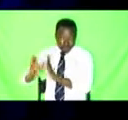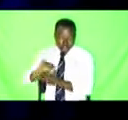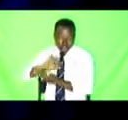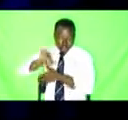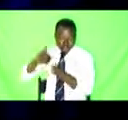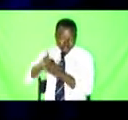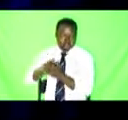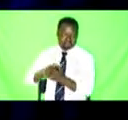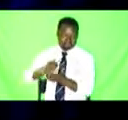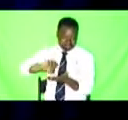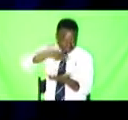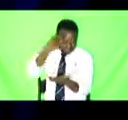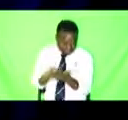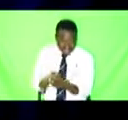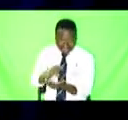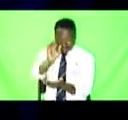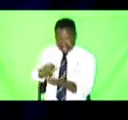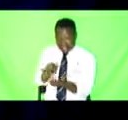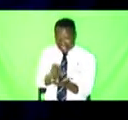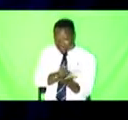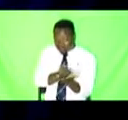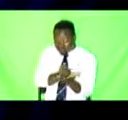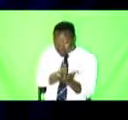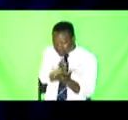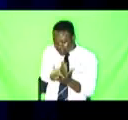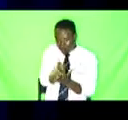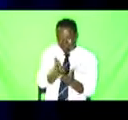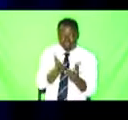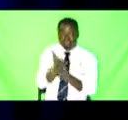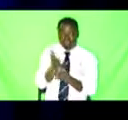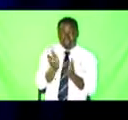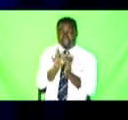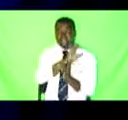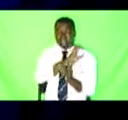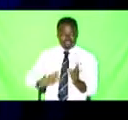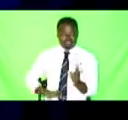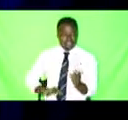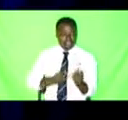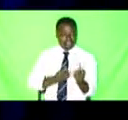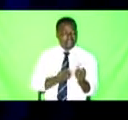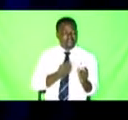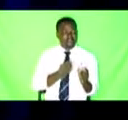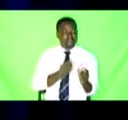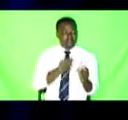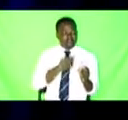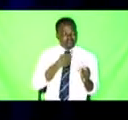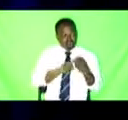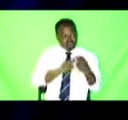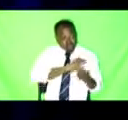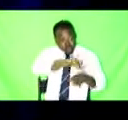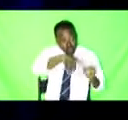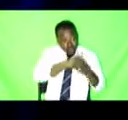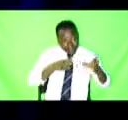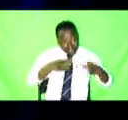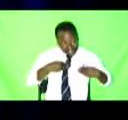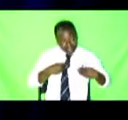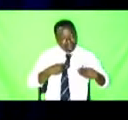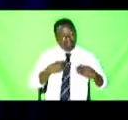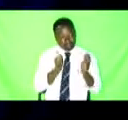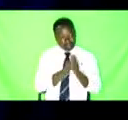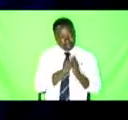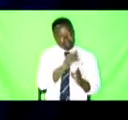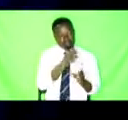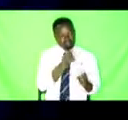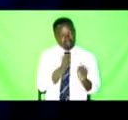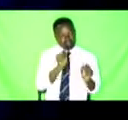This righteousness is given through faith in Jesus Christ to all who believe. There is no